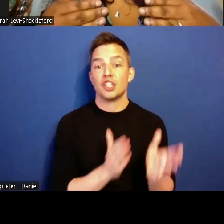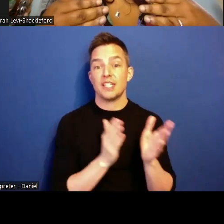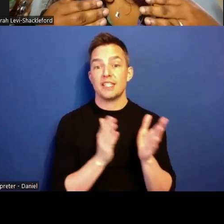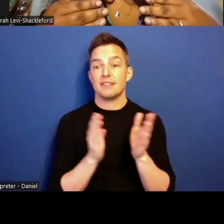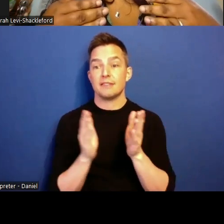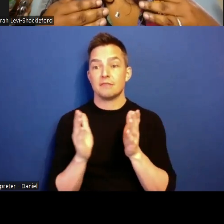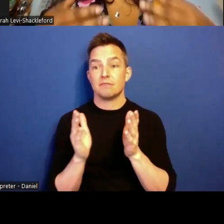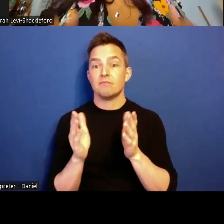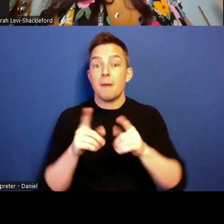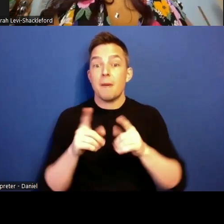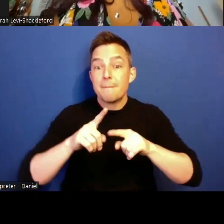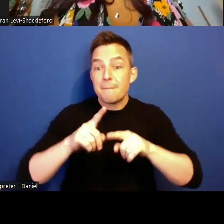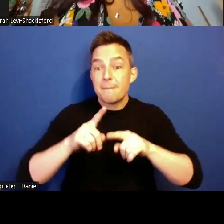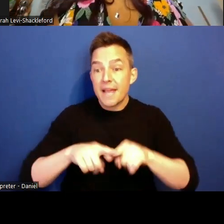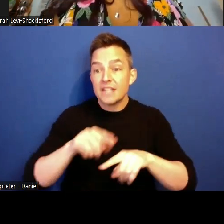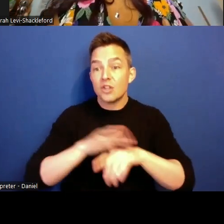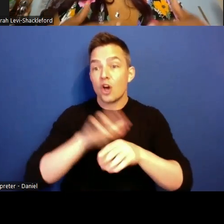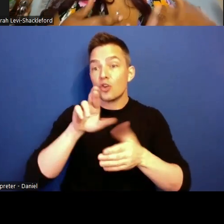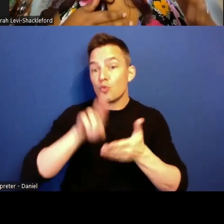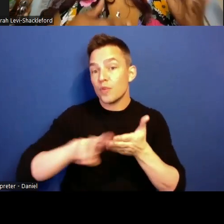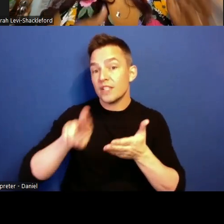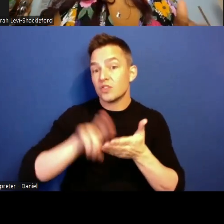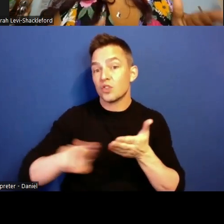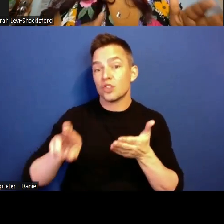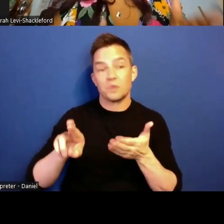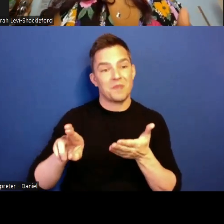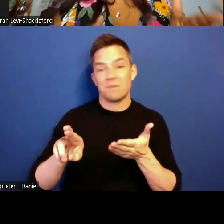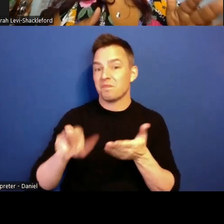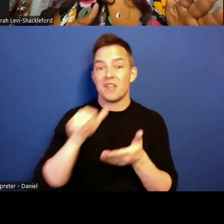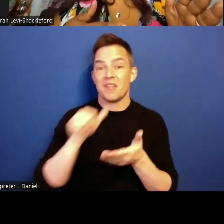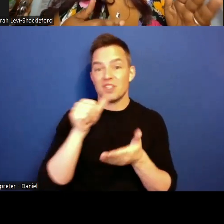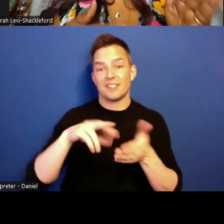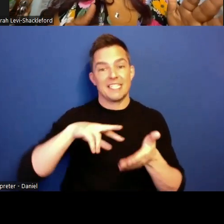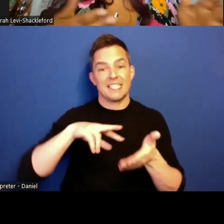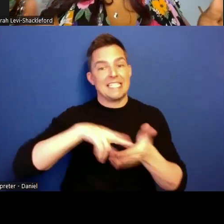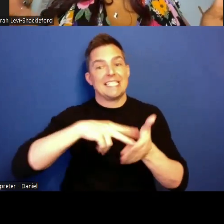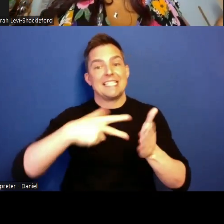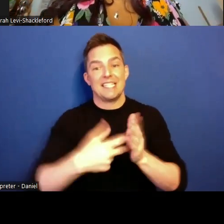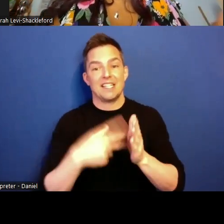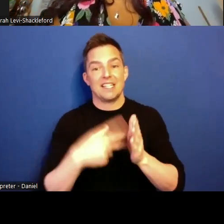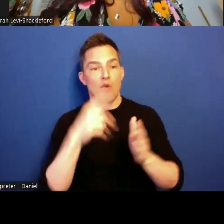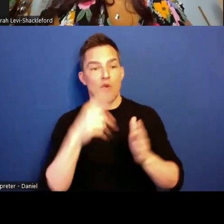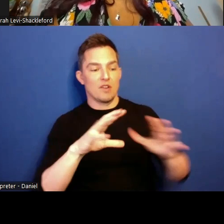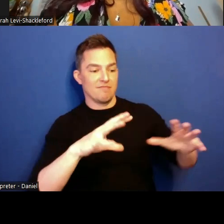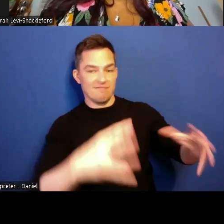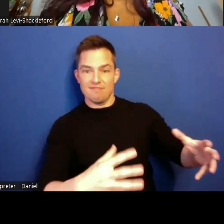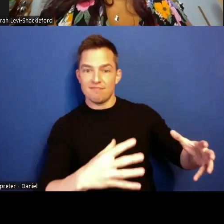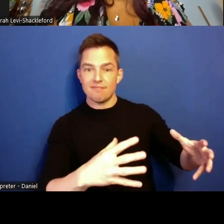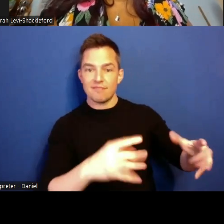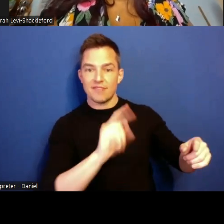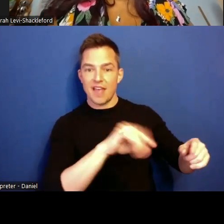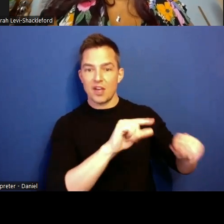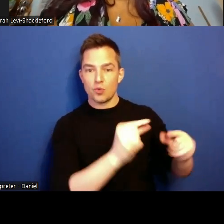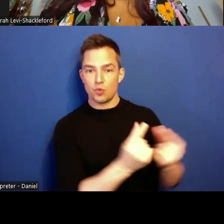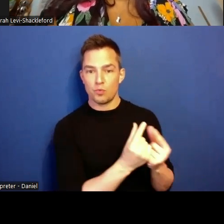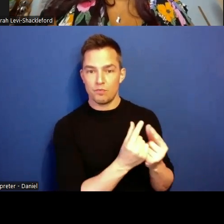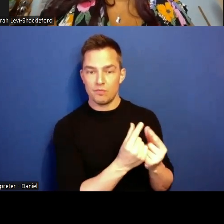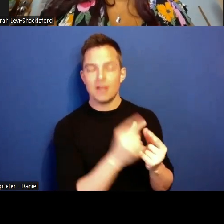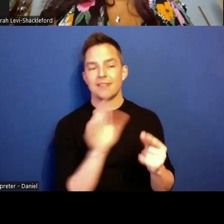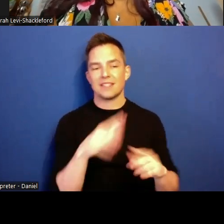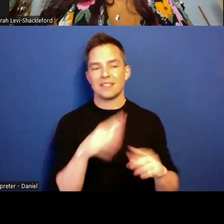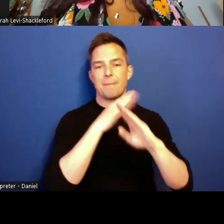on research that wasn't intended for this, specific group. So that's a barrier